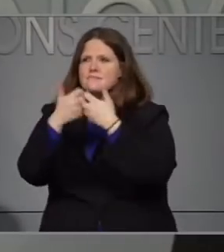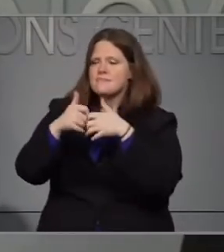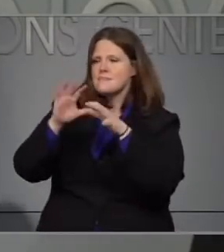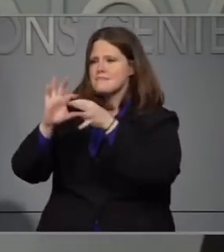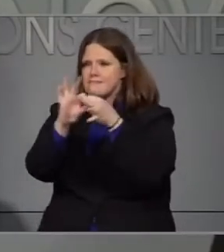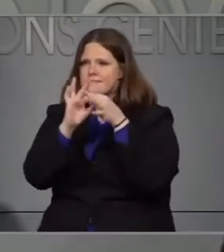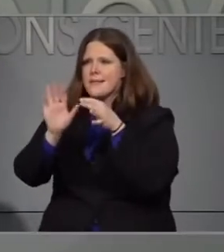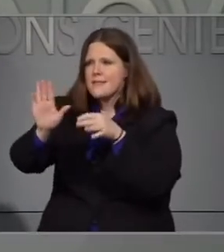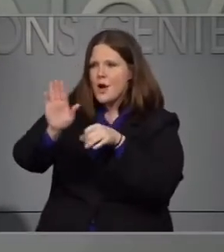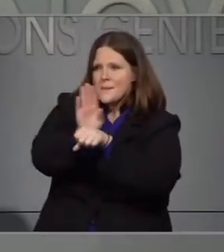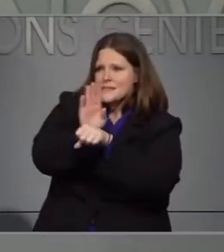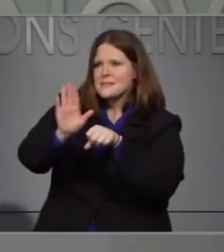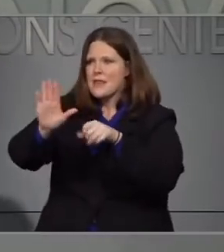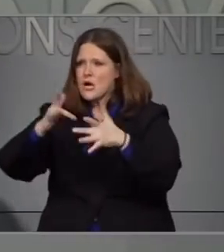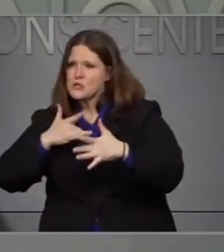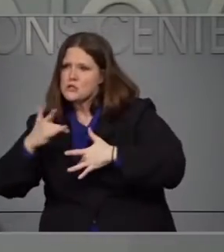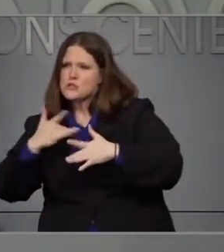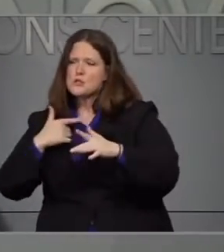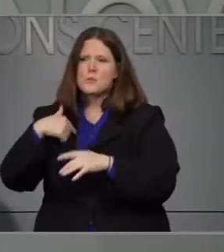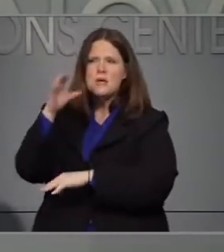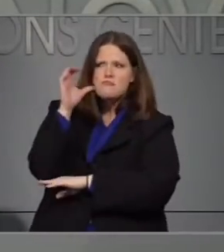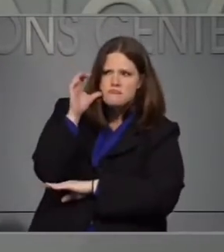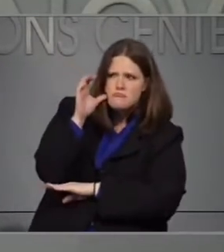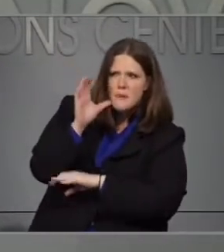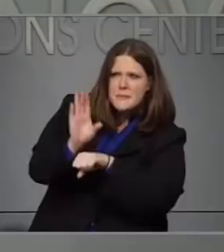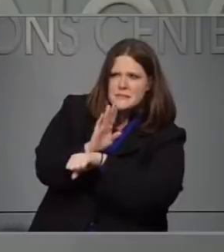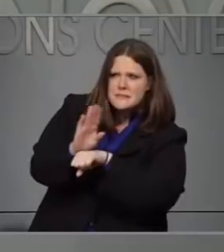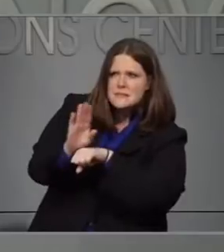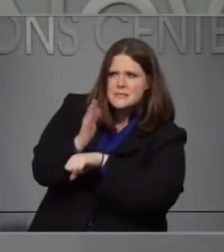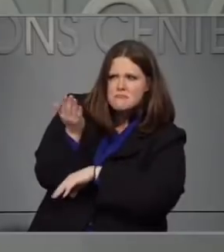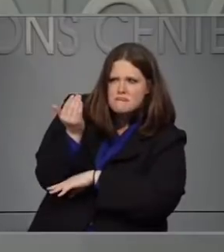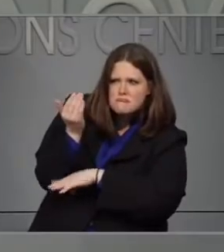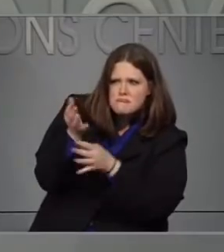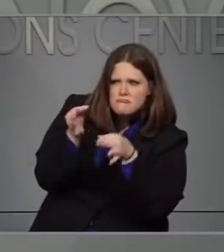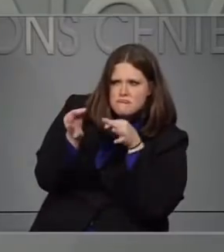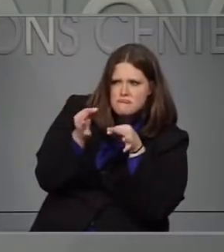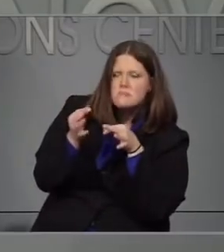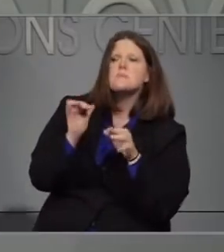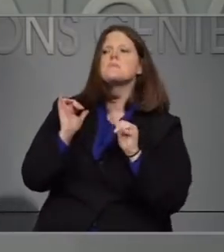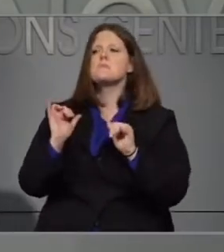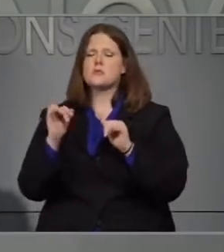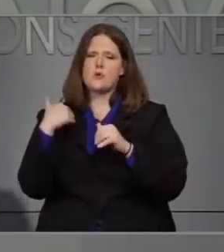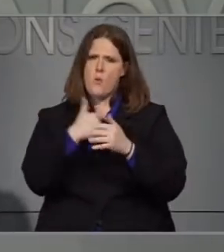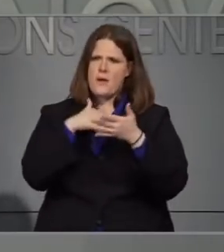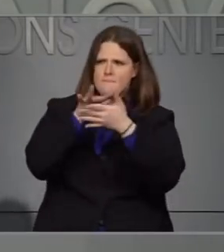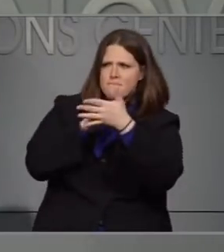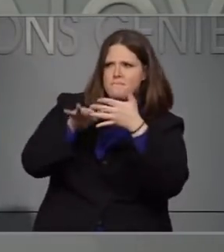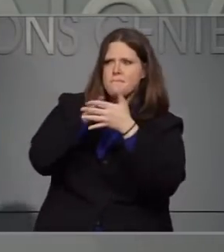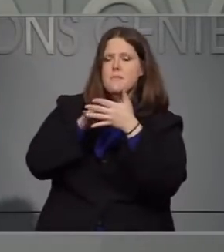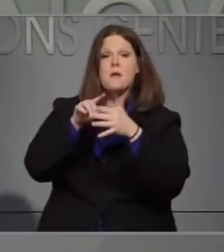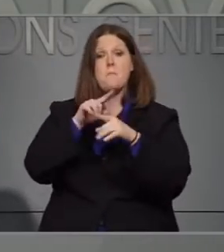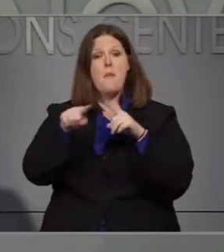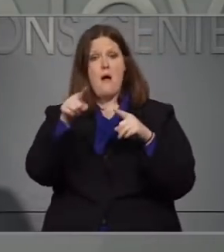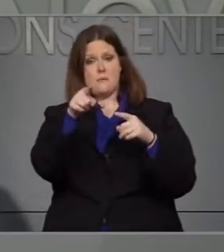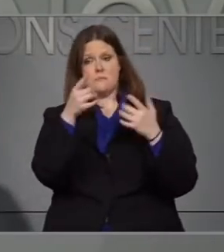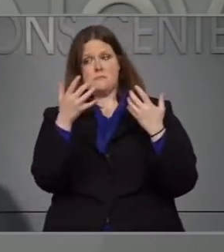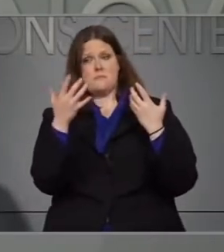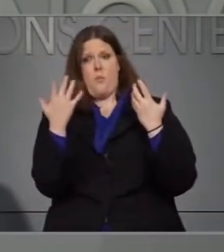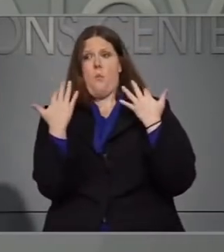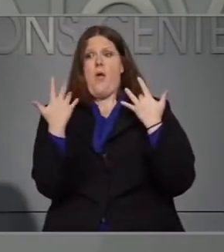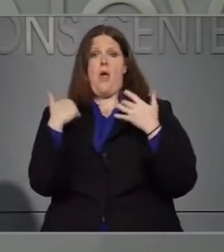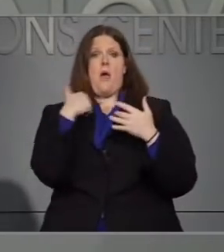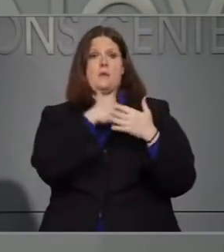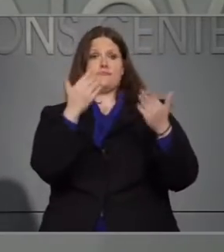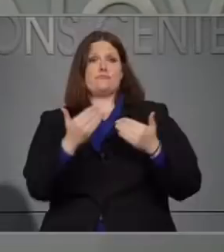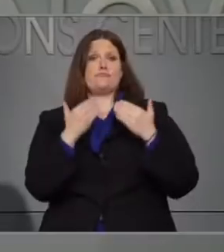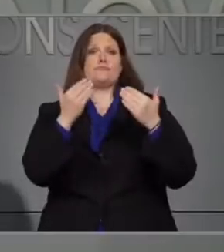their concerns as we go forward. So those are the things that we're working on now. But you don't have to wait for word from us